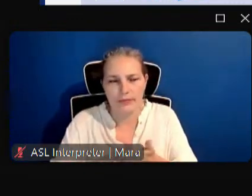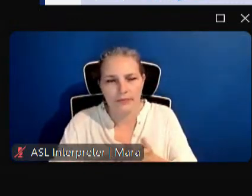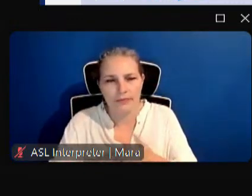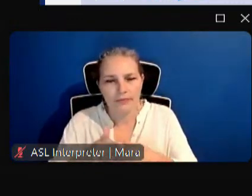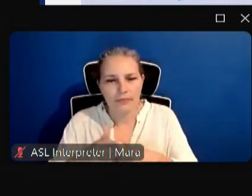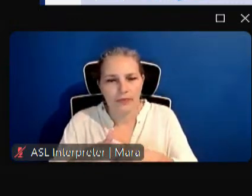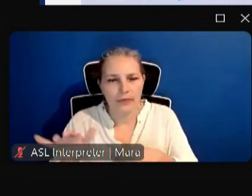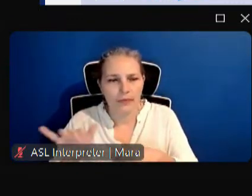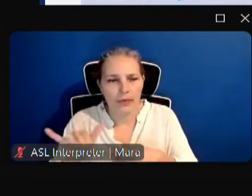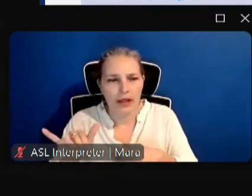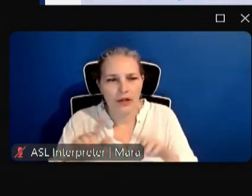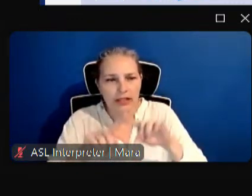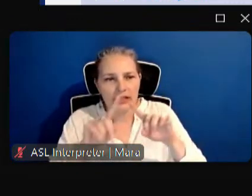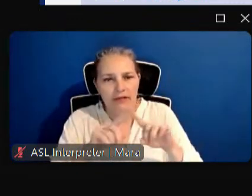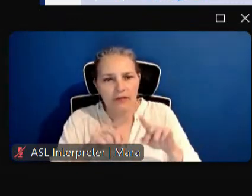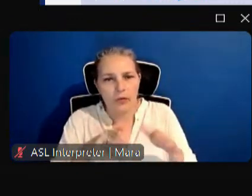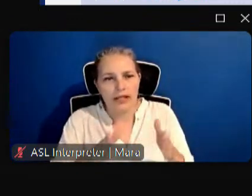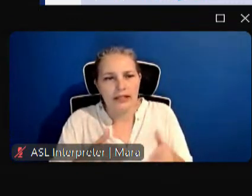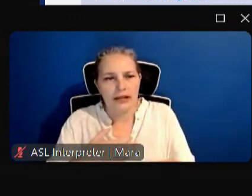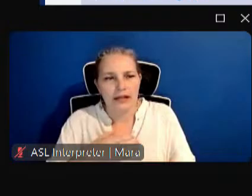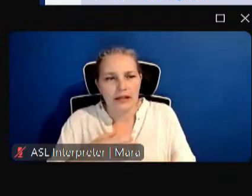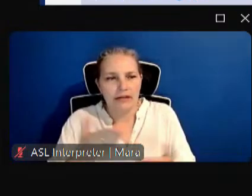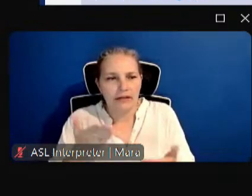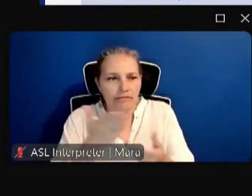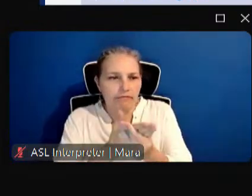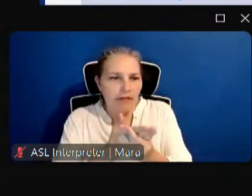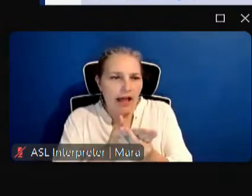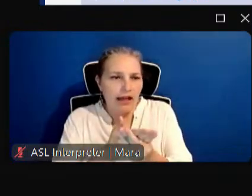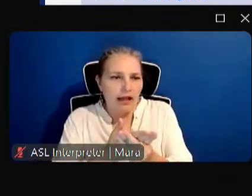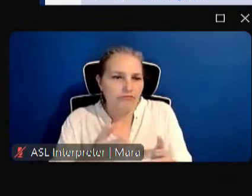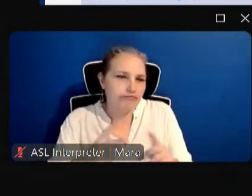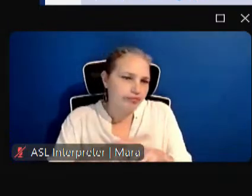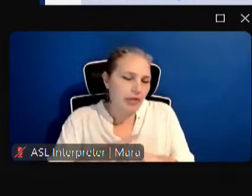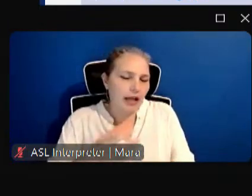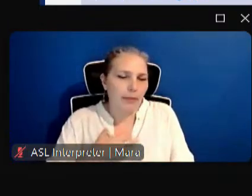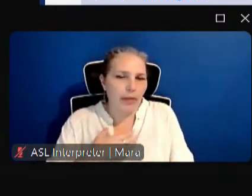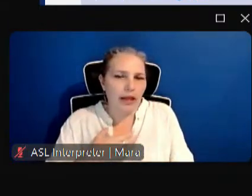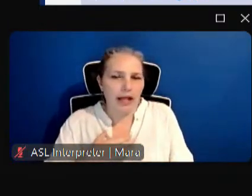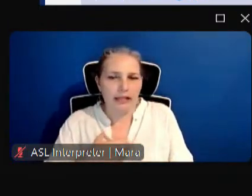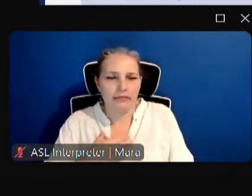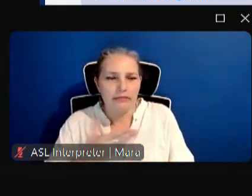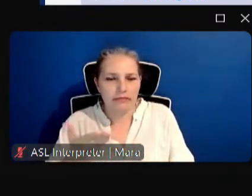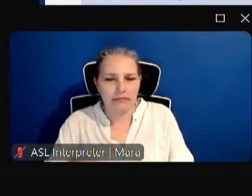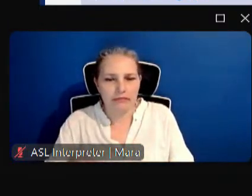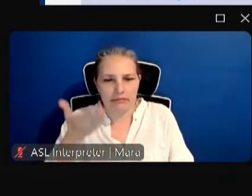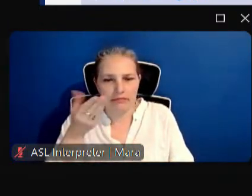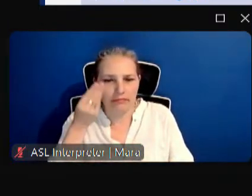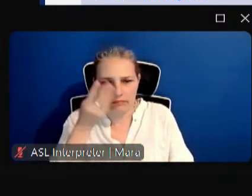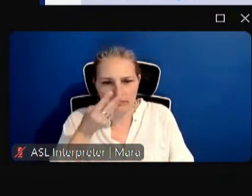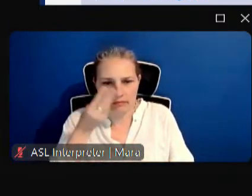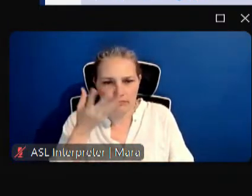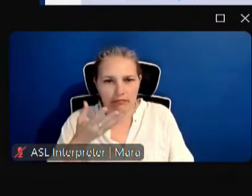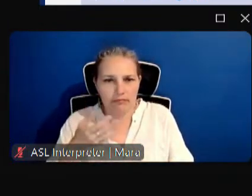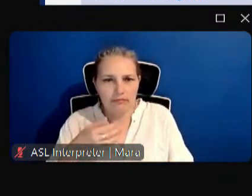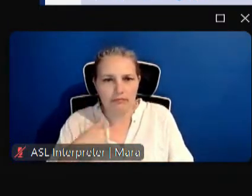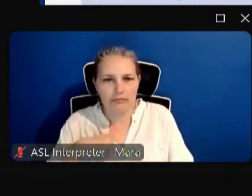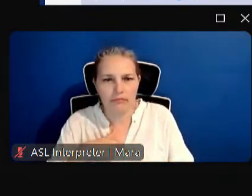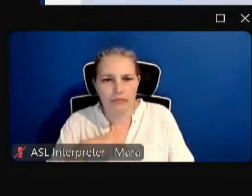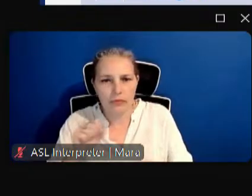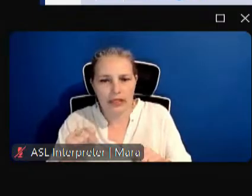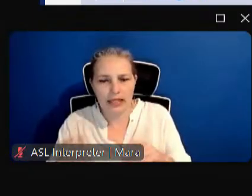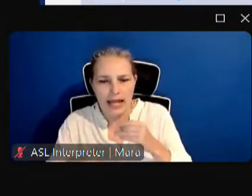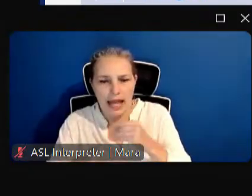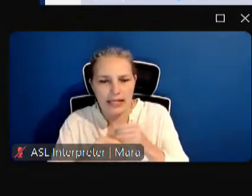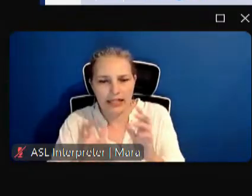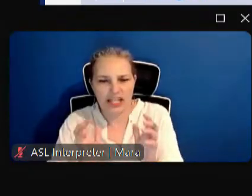There's several ways to file a complaint. We have placed that information here as well, and we can place that in the chat as